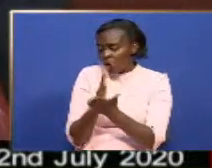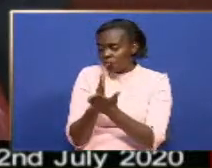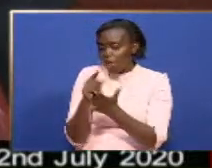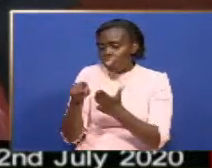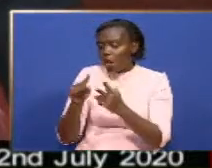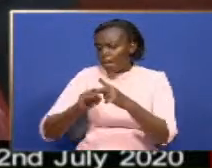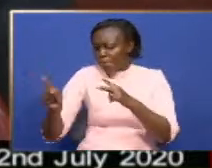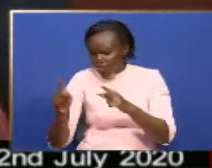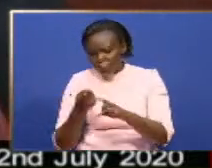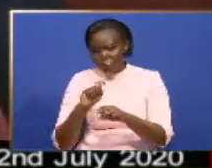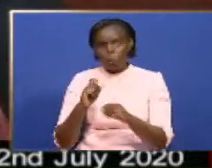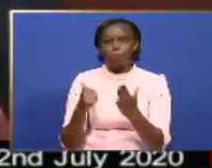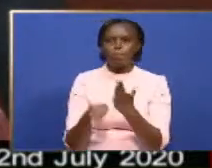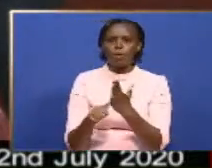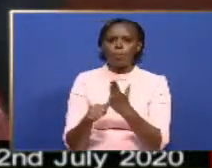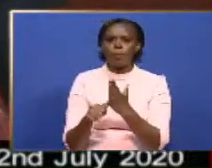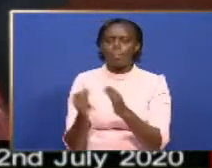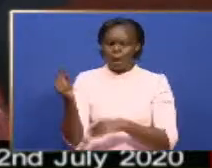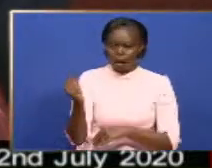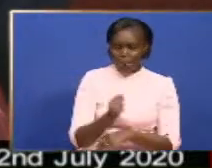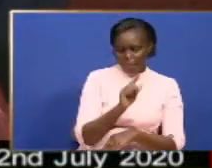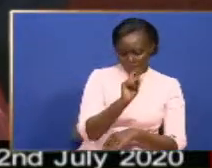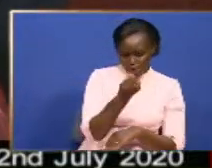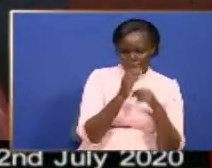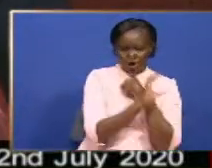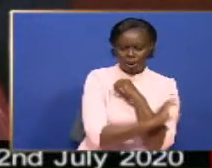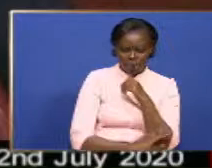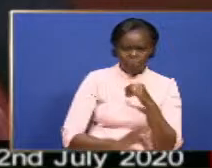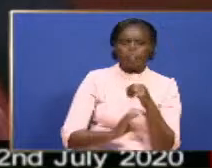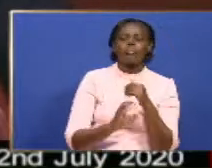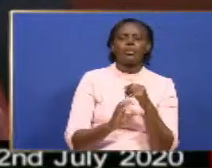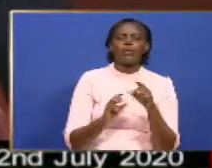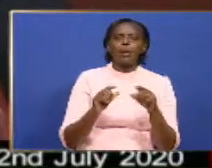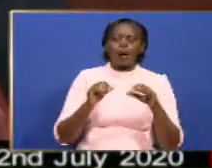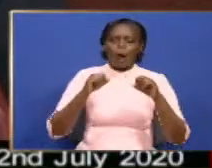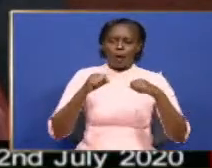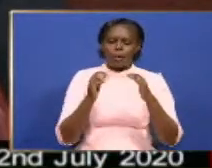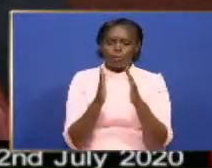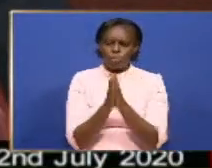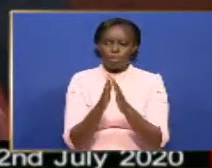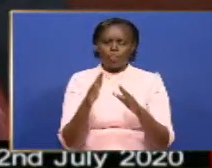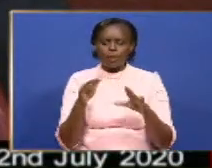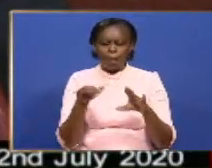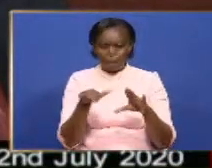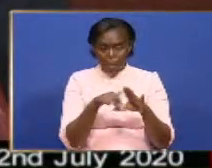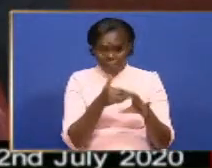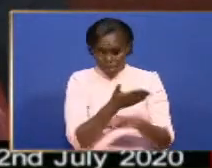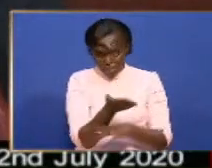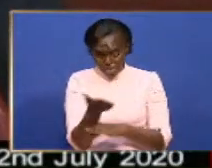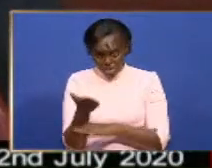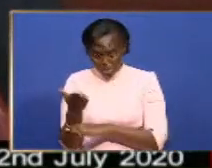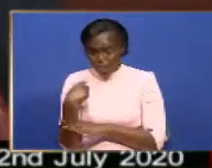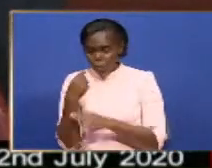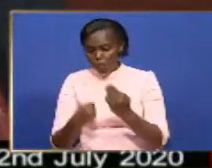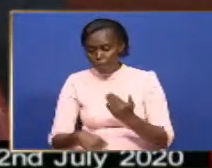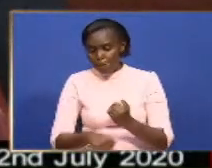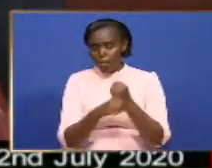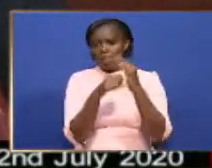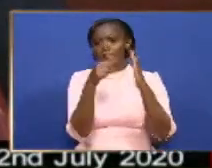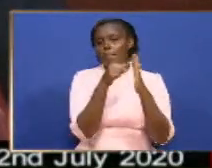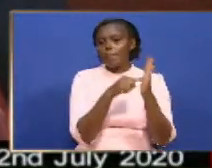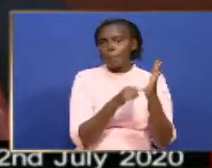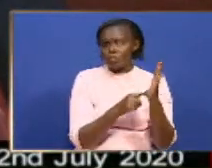from problems, so initially they'll become a problem. But I have to agree with my colleague who has just contributed. There has